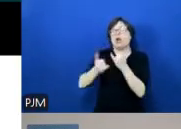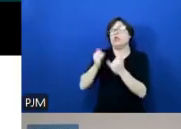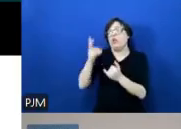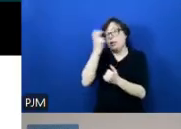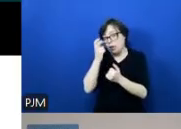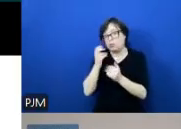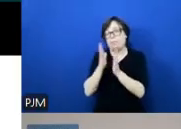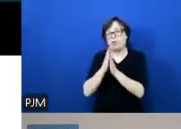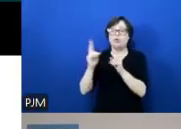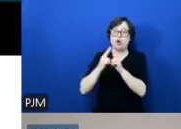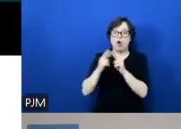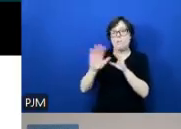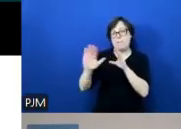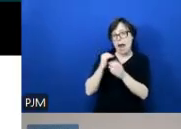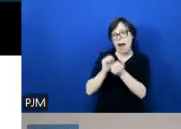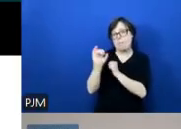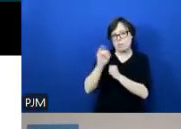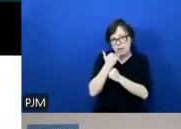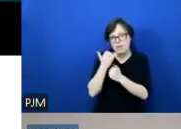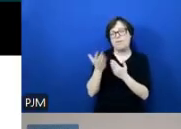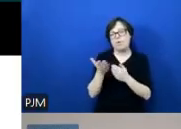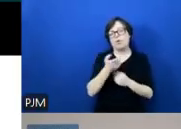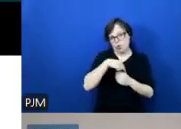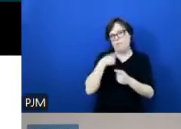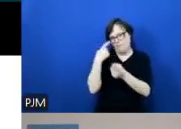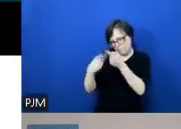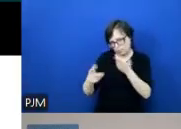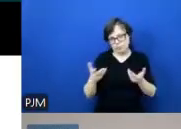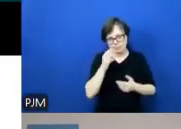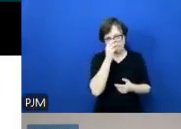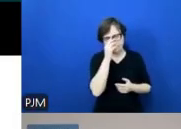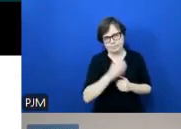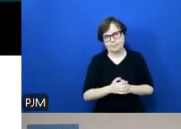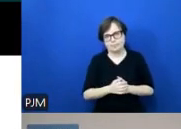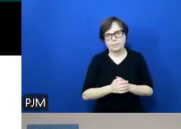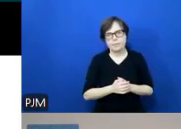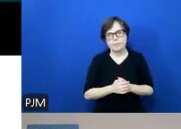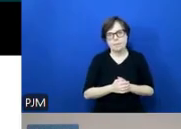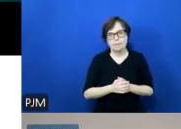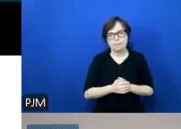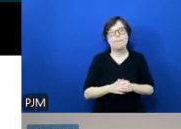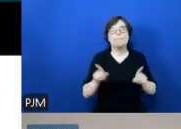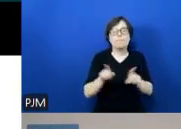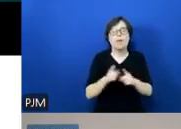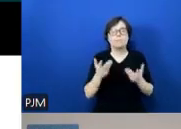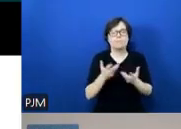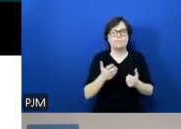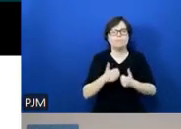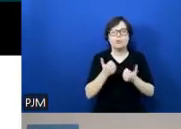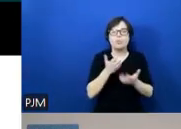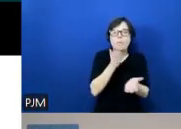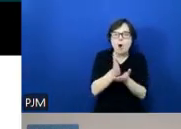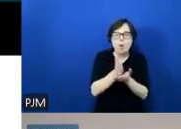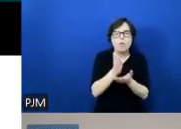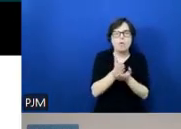very soon. So feel free to contact us by mail or phone. We'll be happy to send you a copy. In order